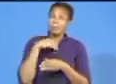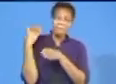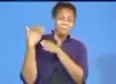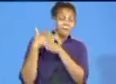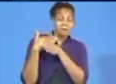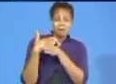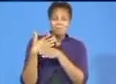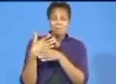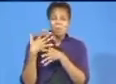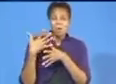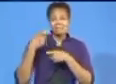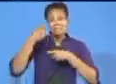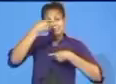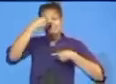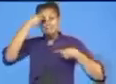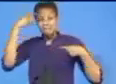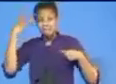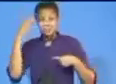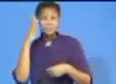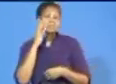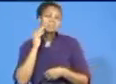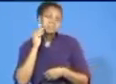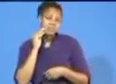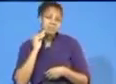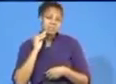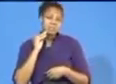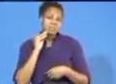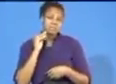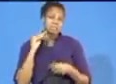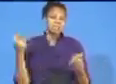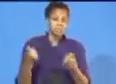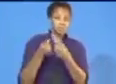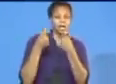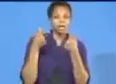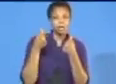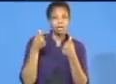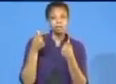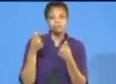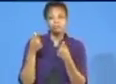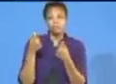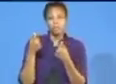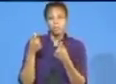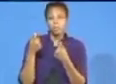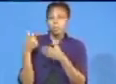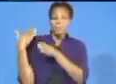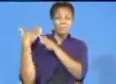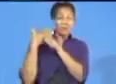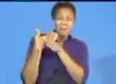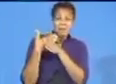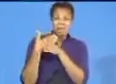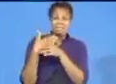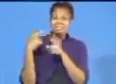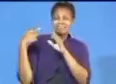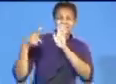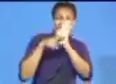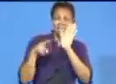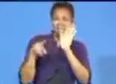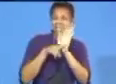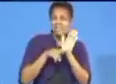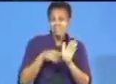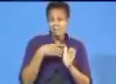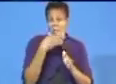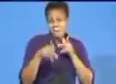have done to us. We are haunted by what others have said about us. We are haunted by our